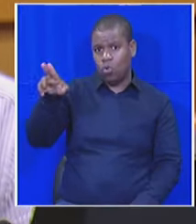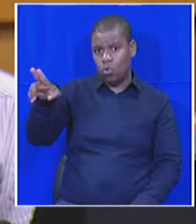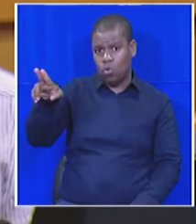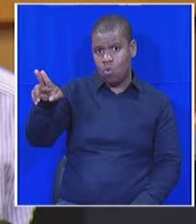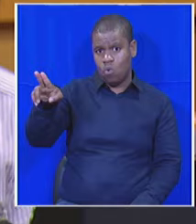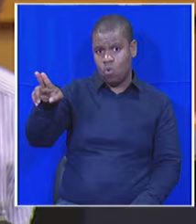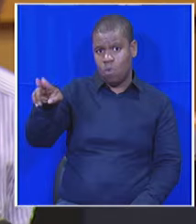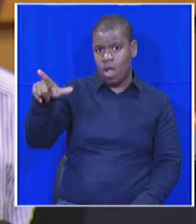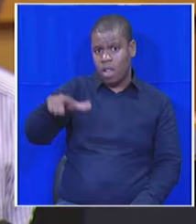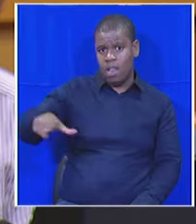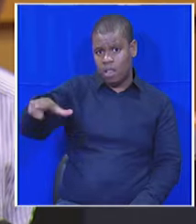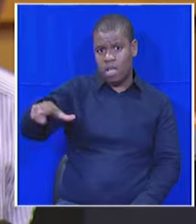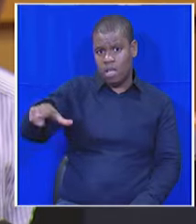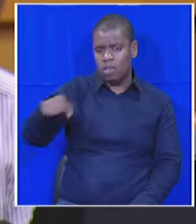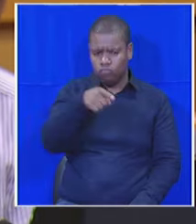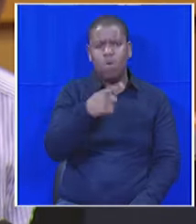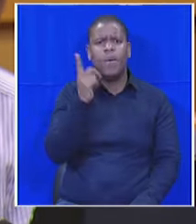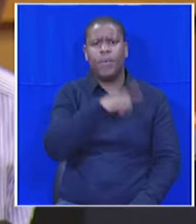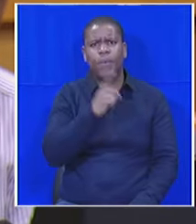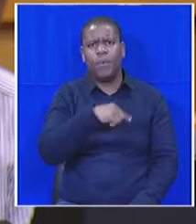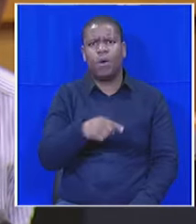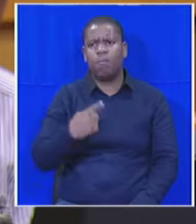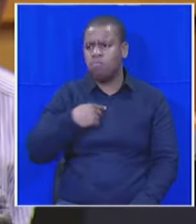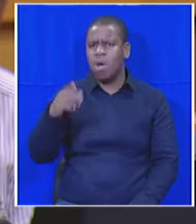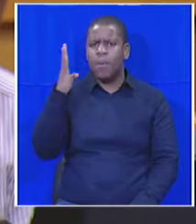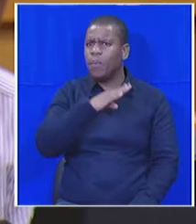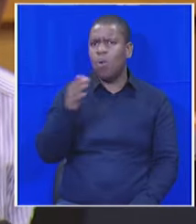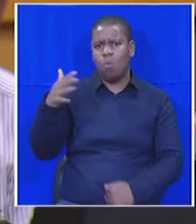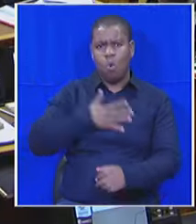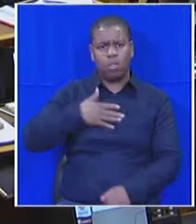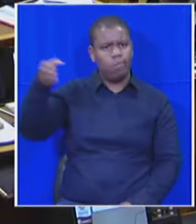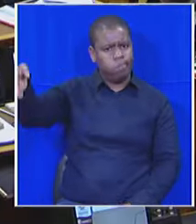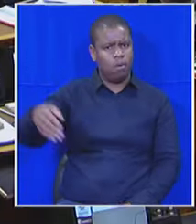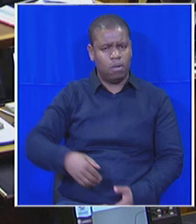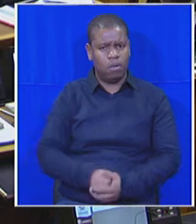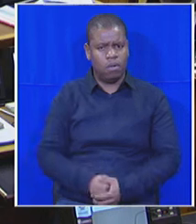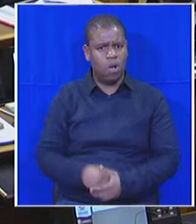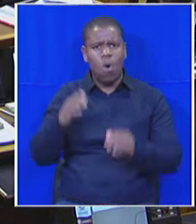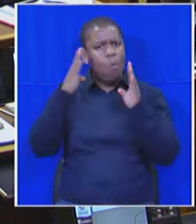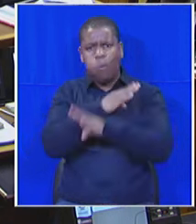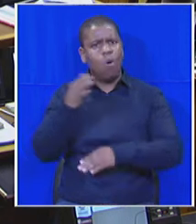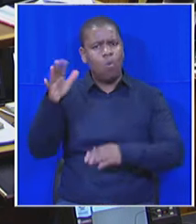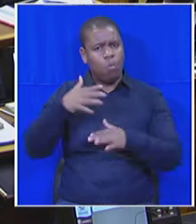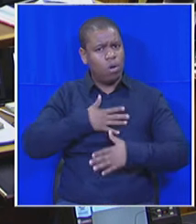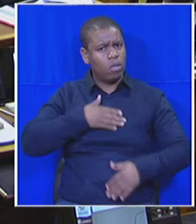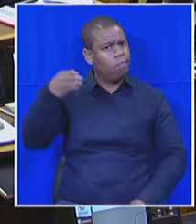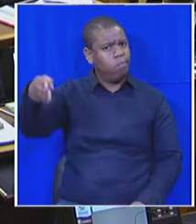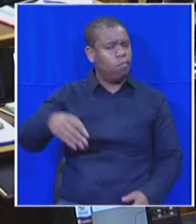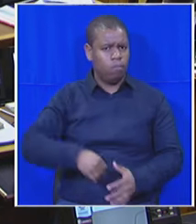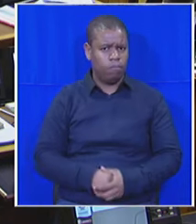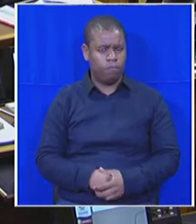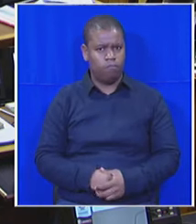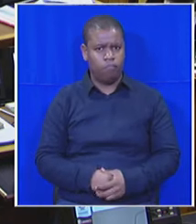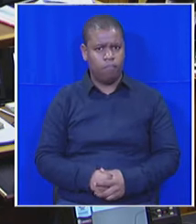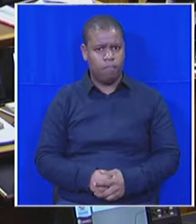He's misleading the House. Order. Has he ever been to Zululand? Order. There's no water there.